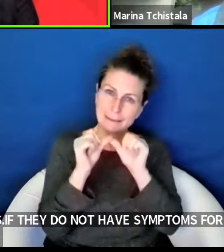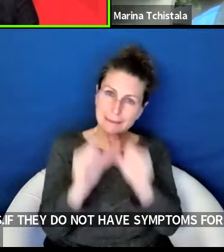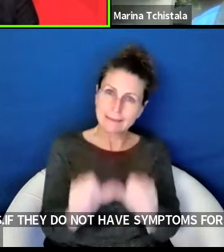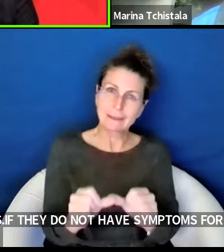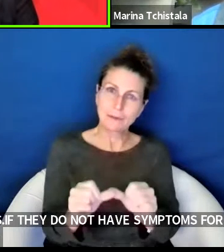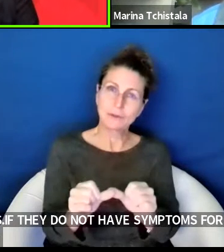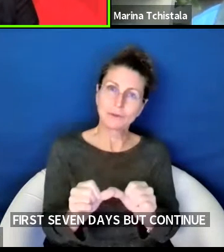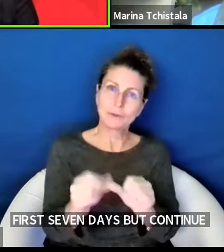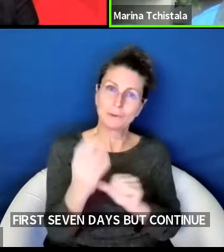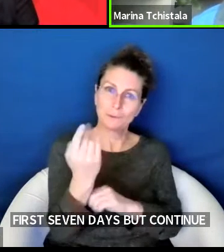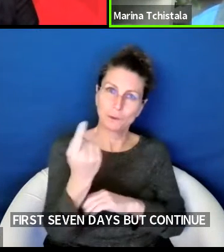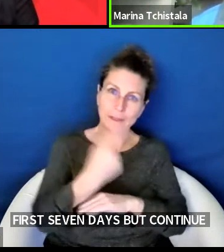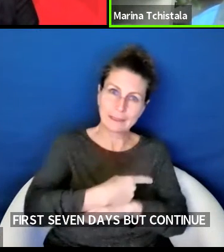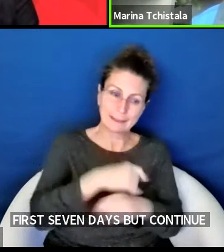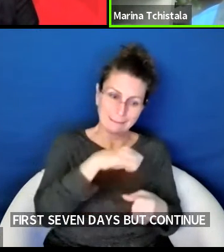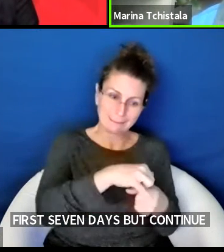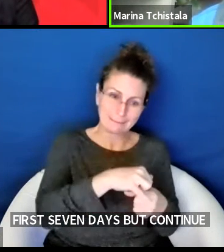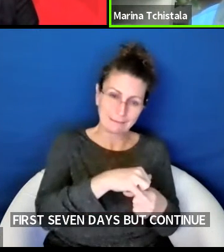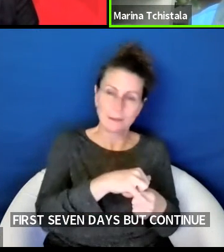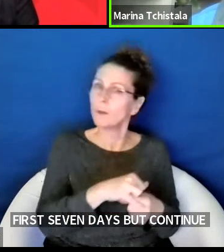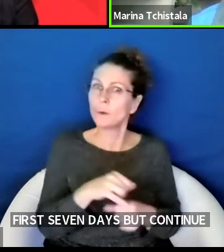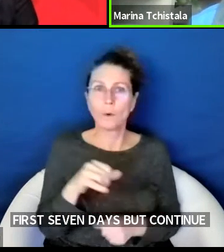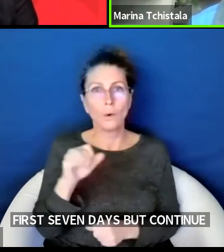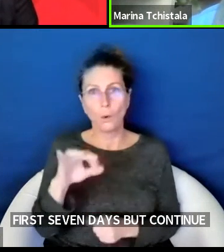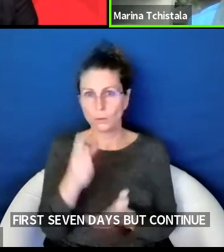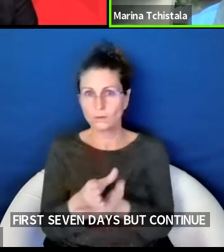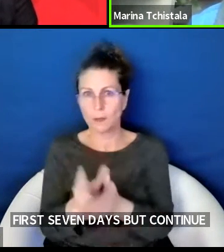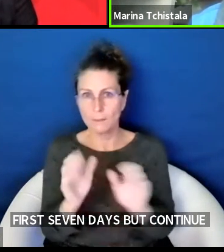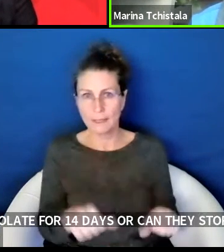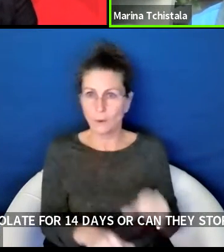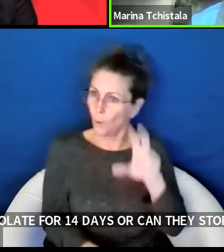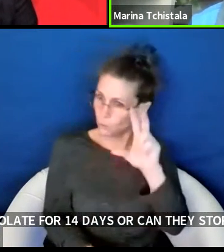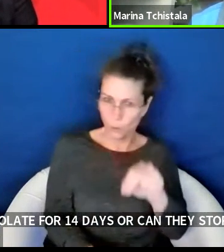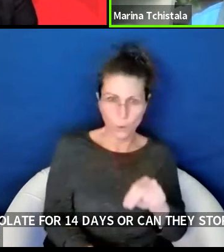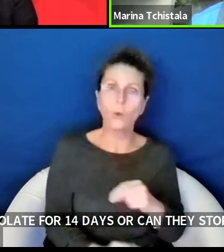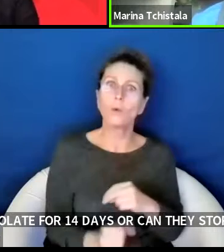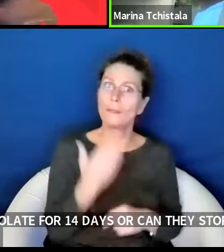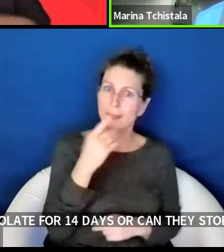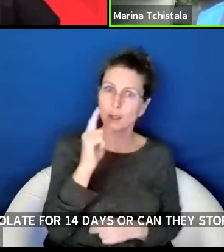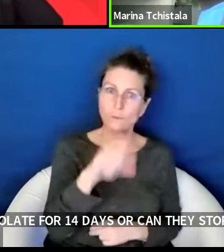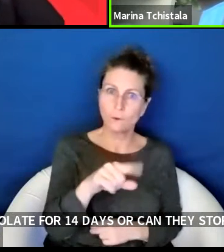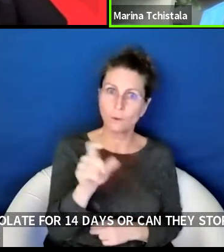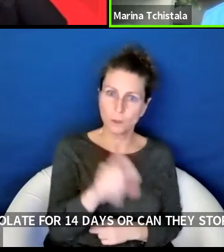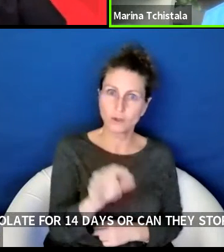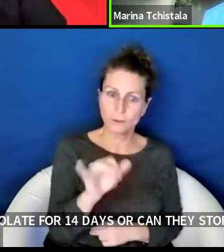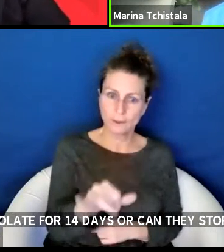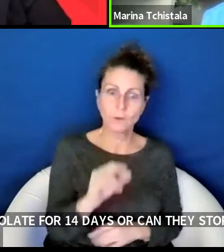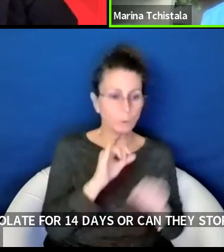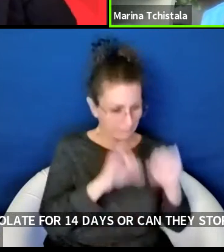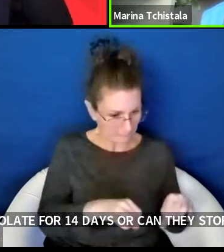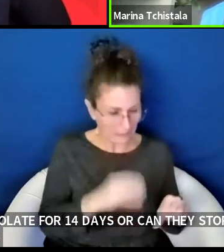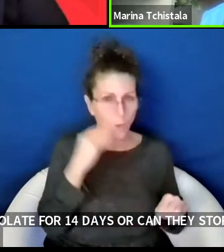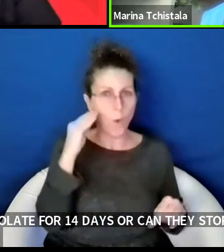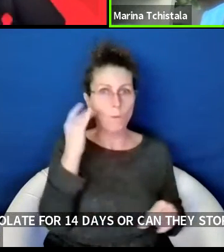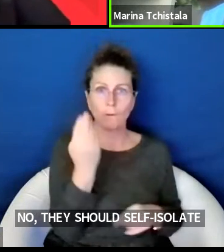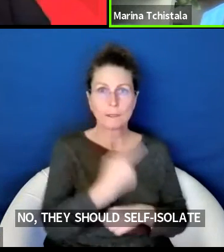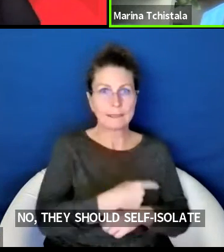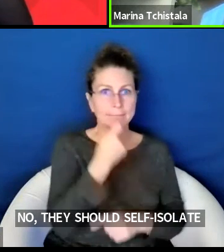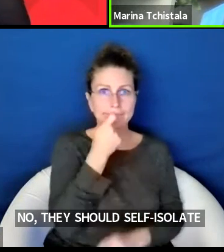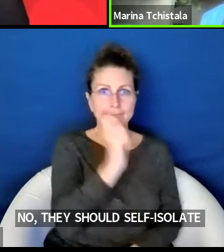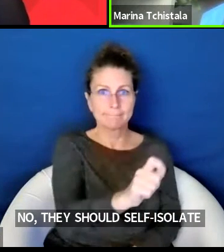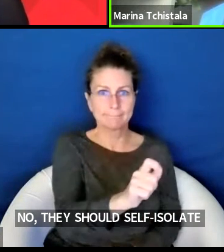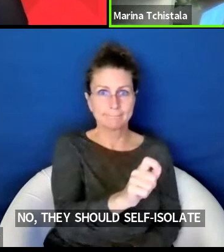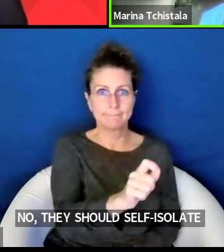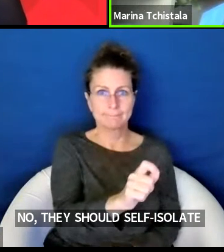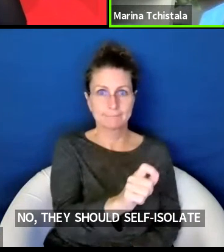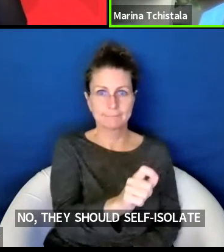they stop? No, they should self-isolate for 14 days. Thank you very much for specifying, because 14 days is